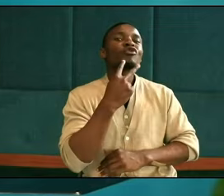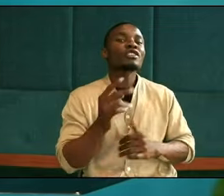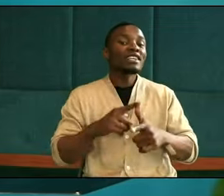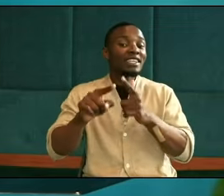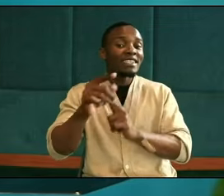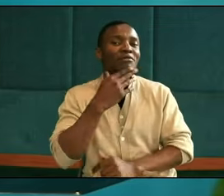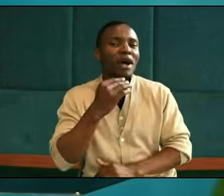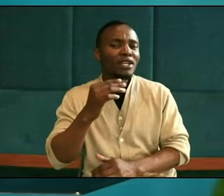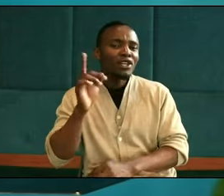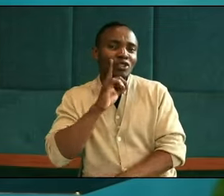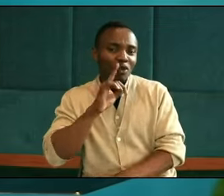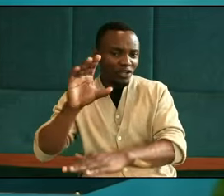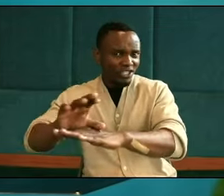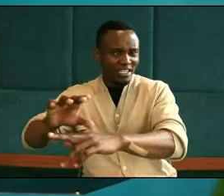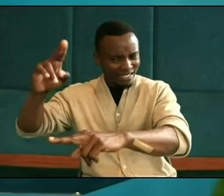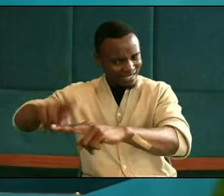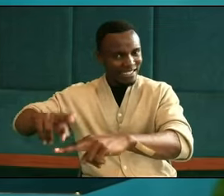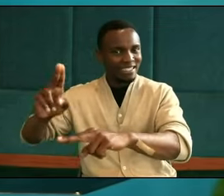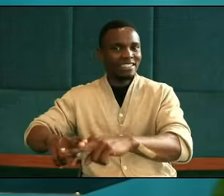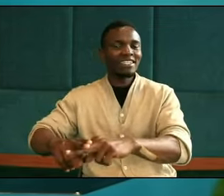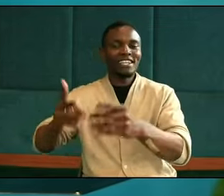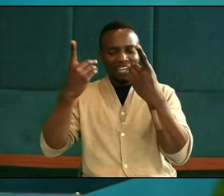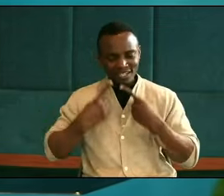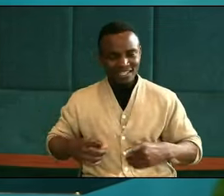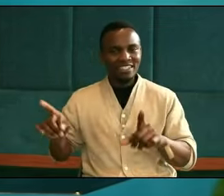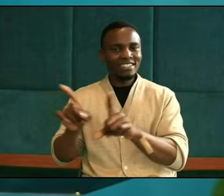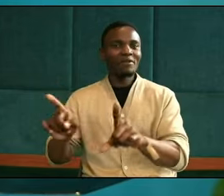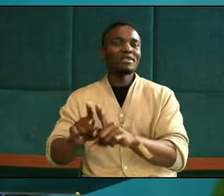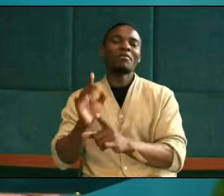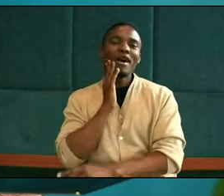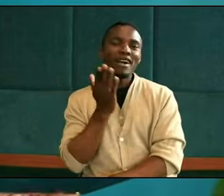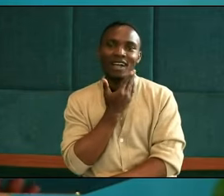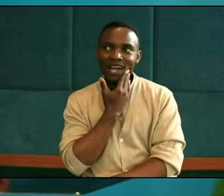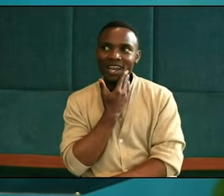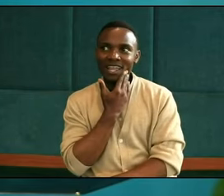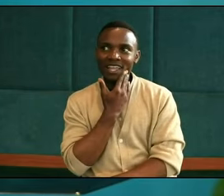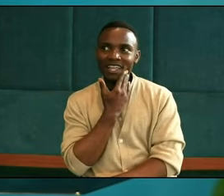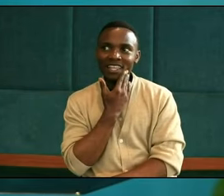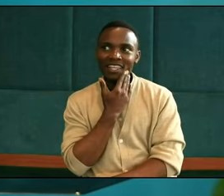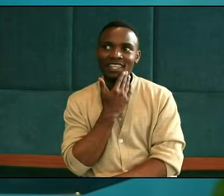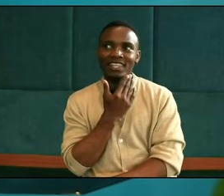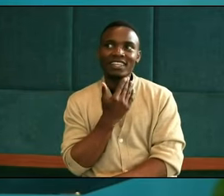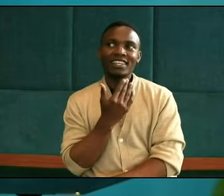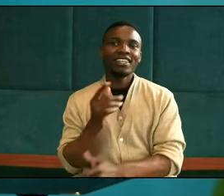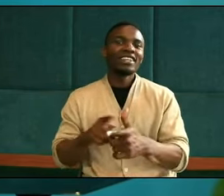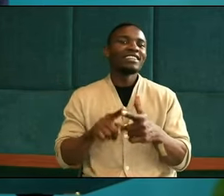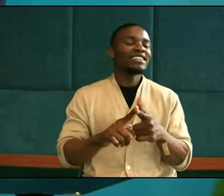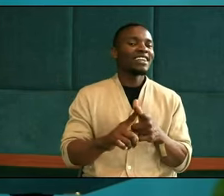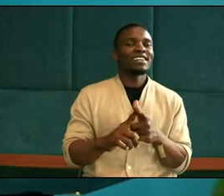right in the choir, dressed in the same attire he had described to this lady last